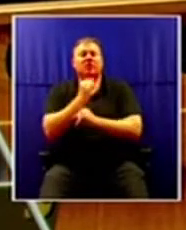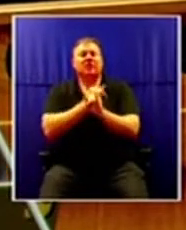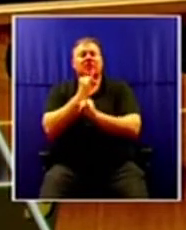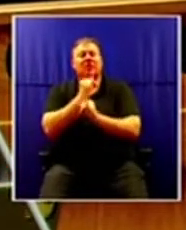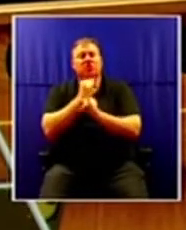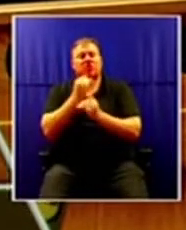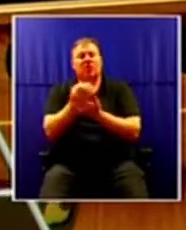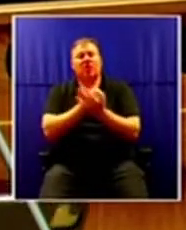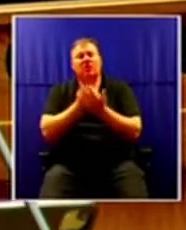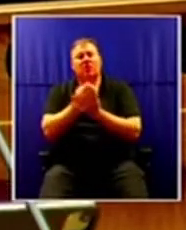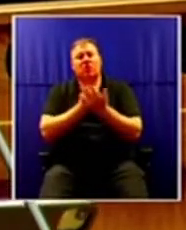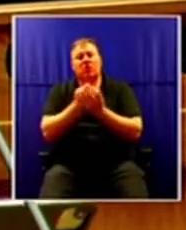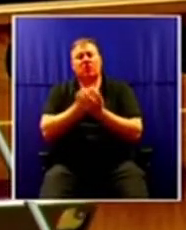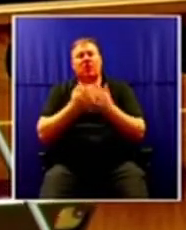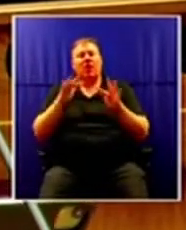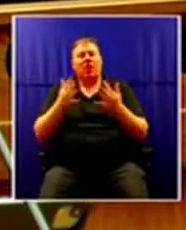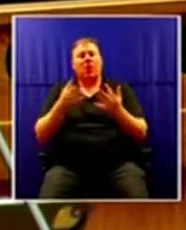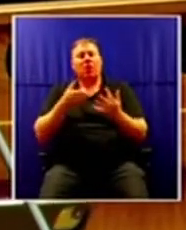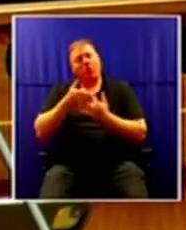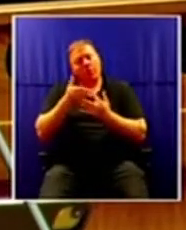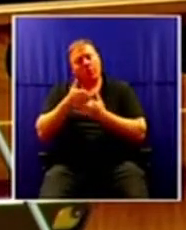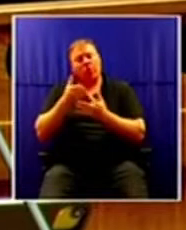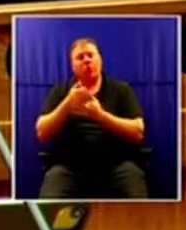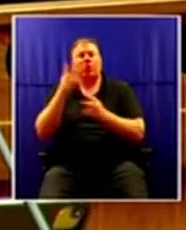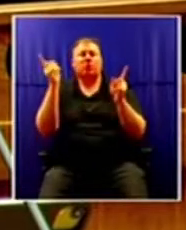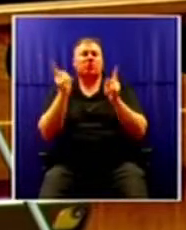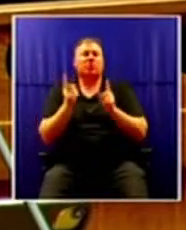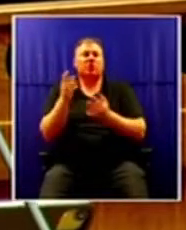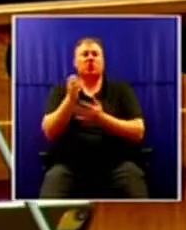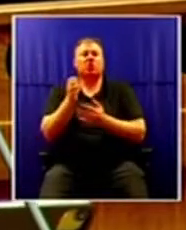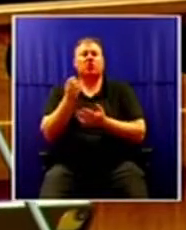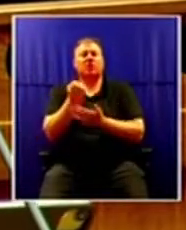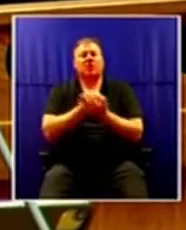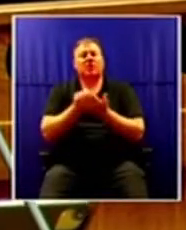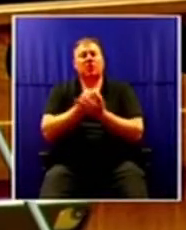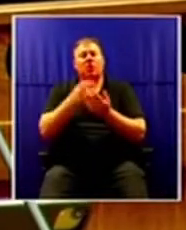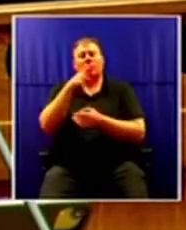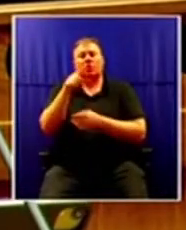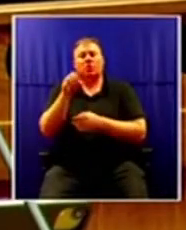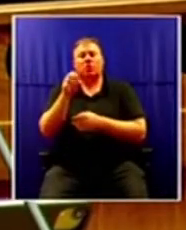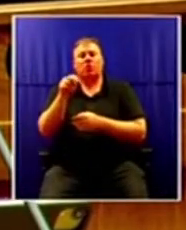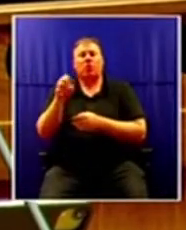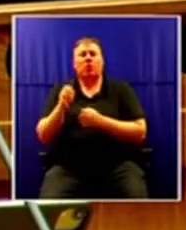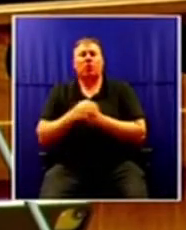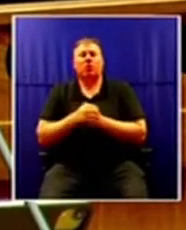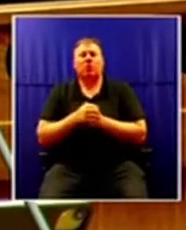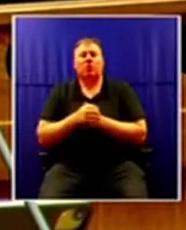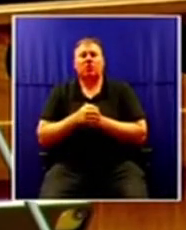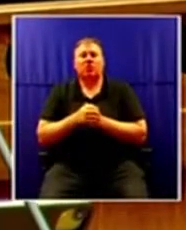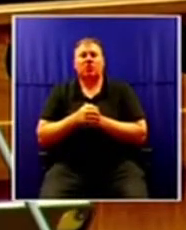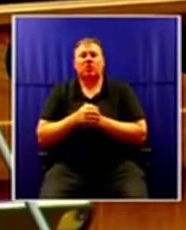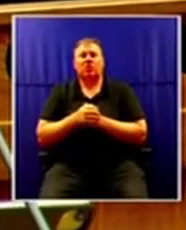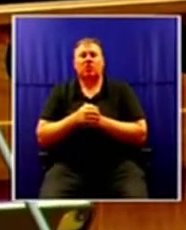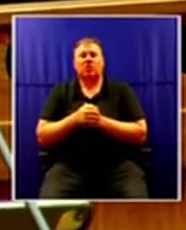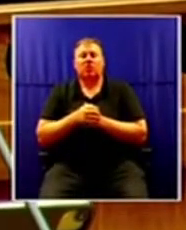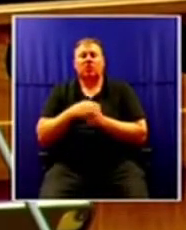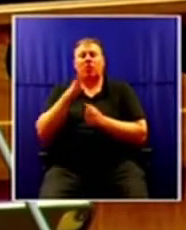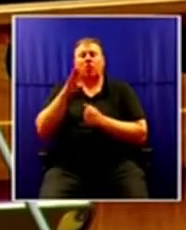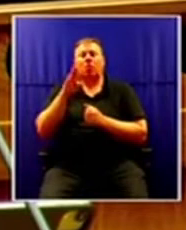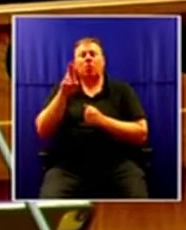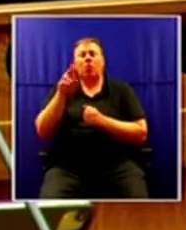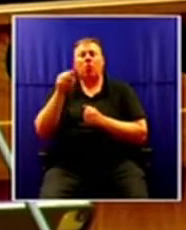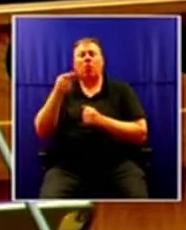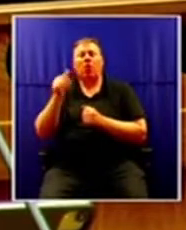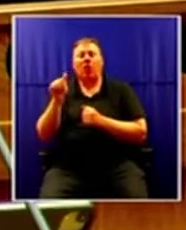through special economic zones. Now, our own Kuga SEZ now has